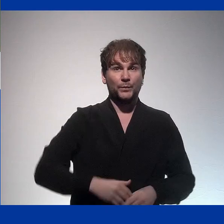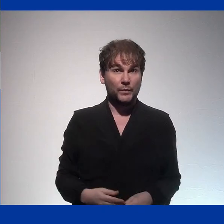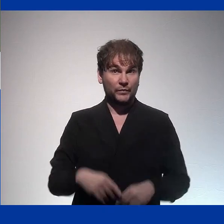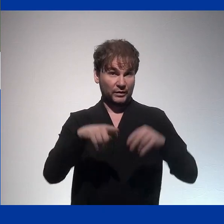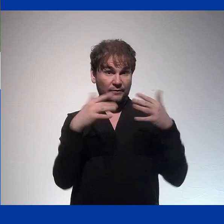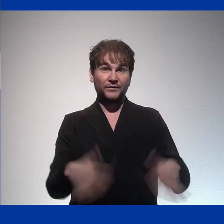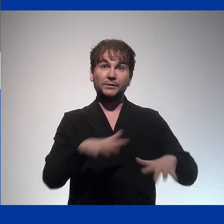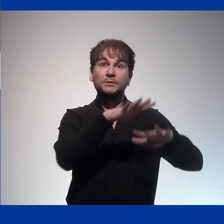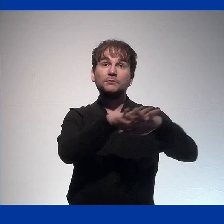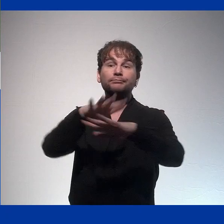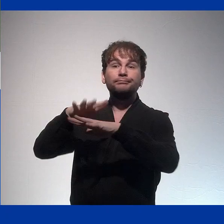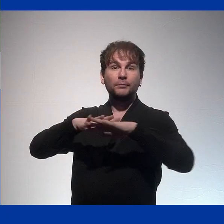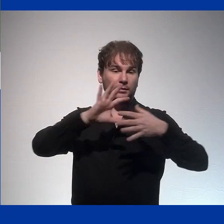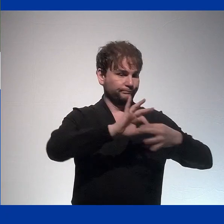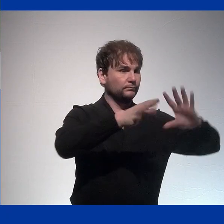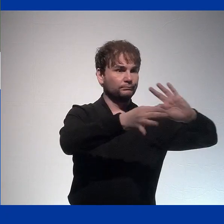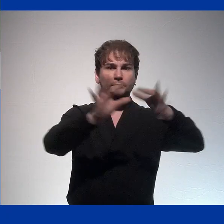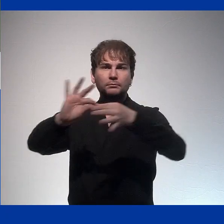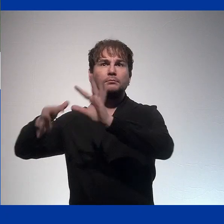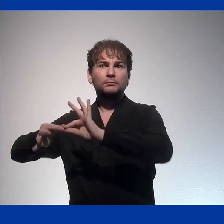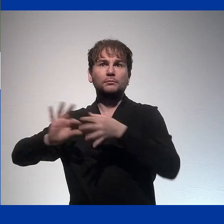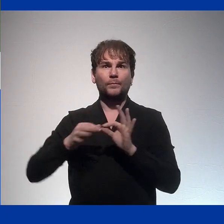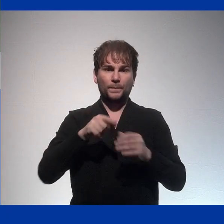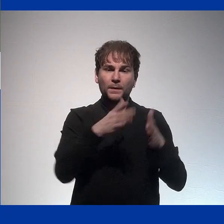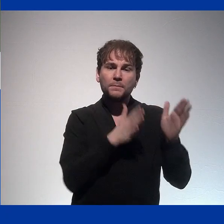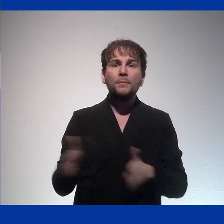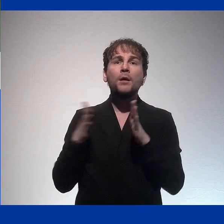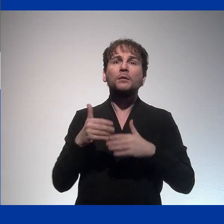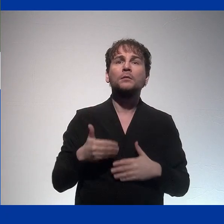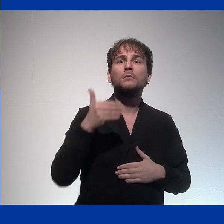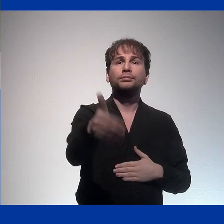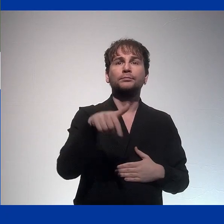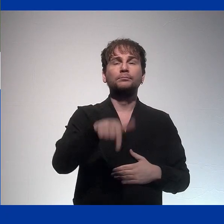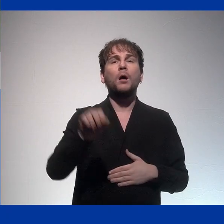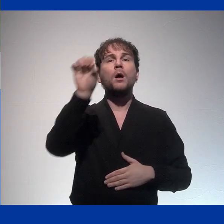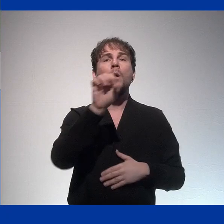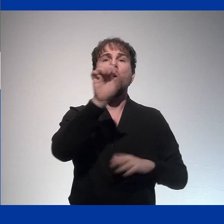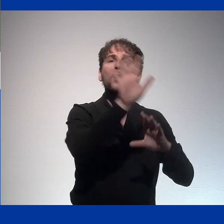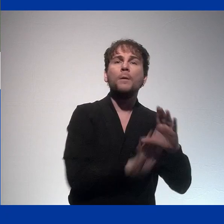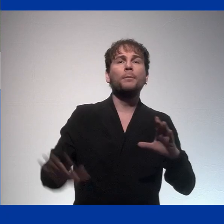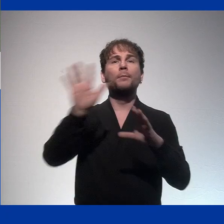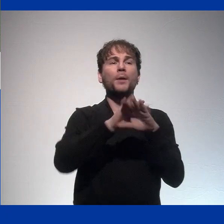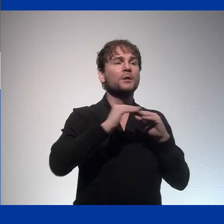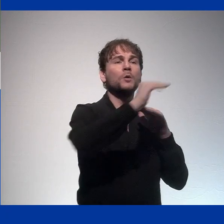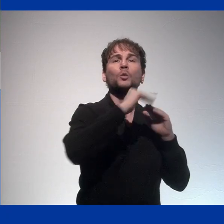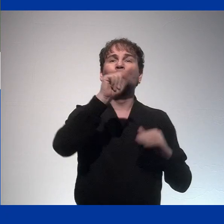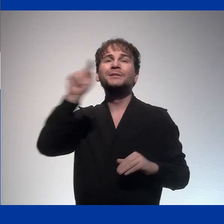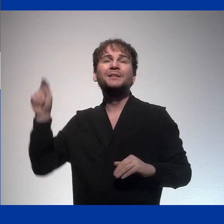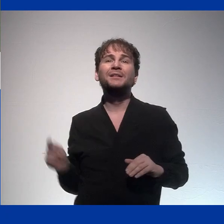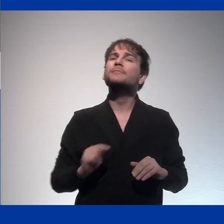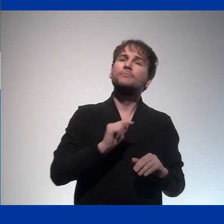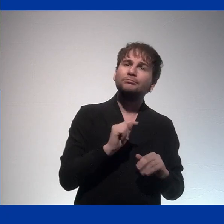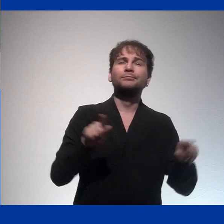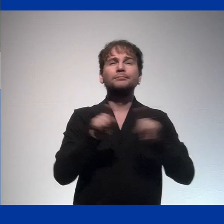European country should make a 5-year plan of activities to be organized at national and local